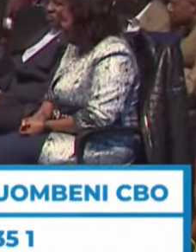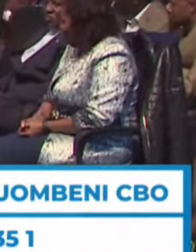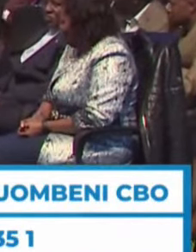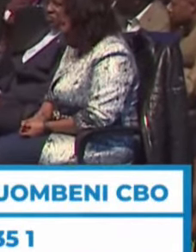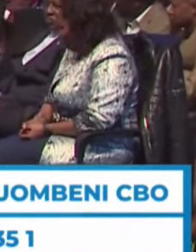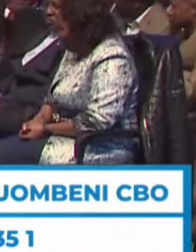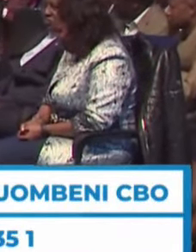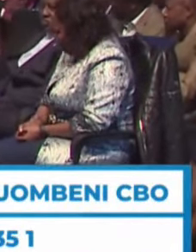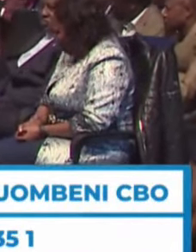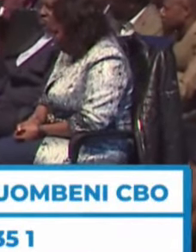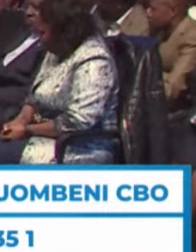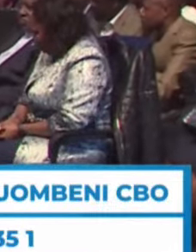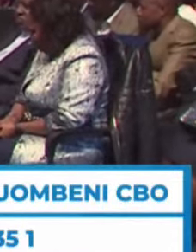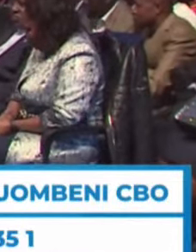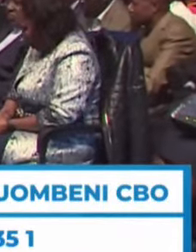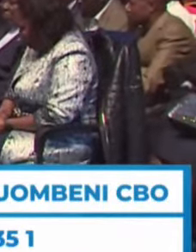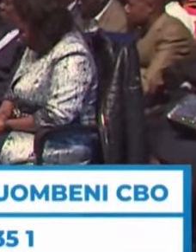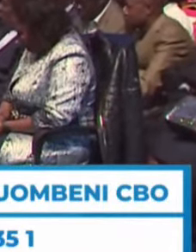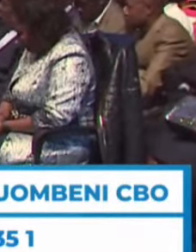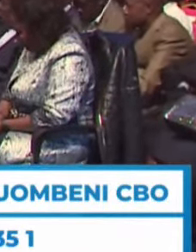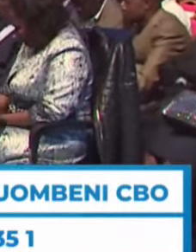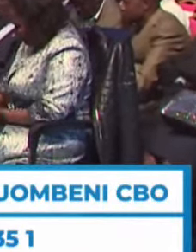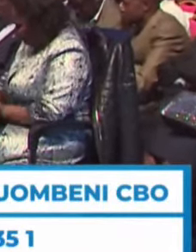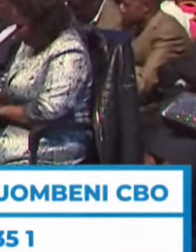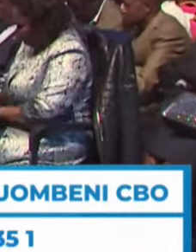God it was an impossible